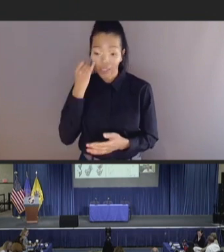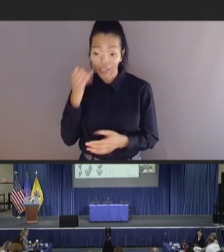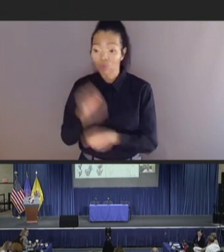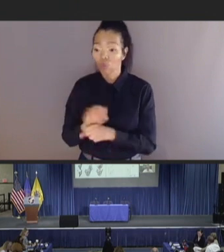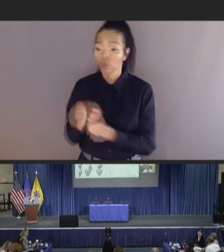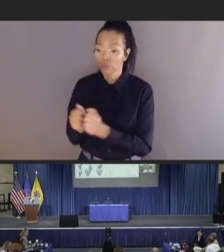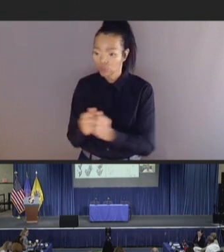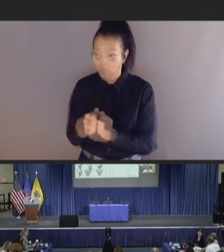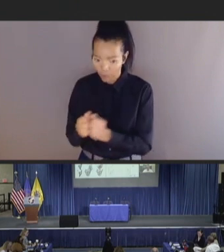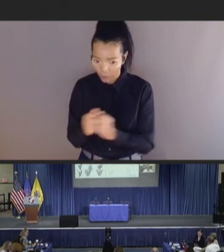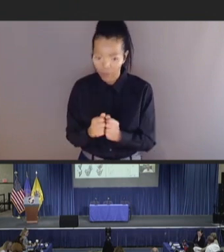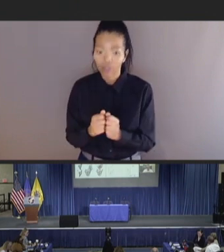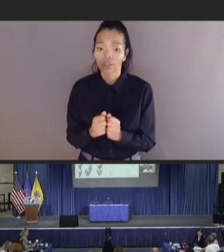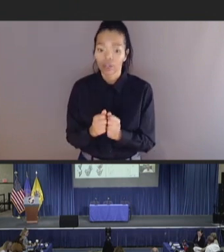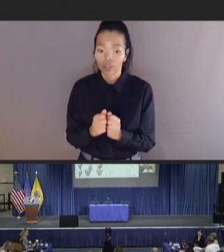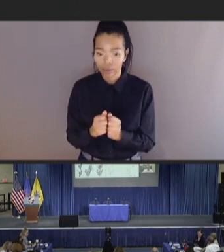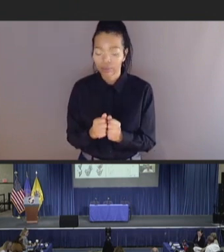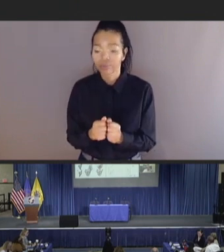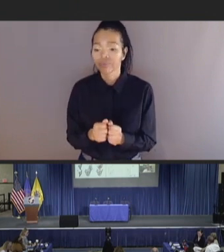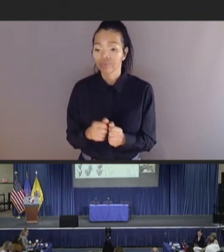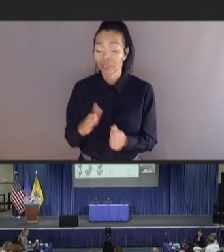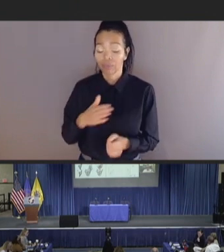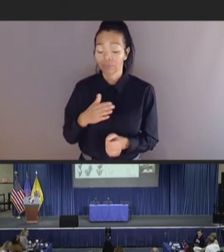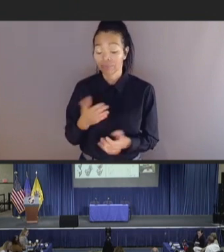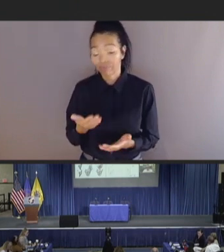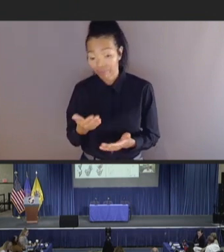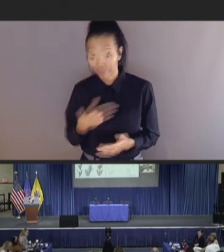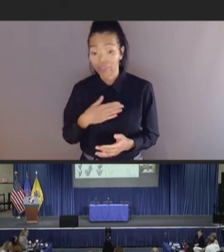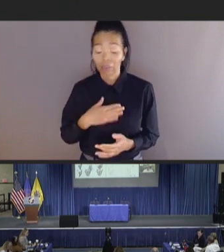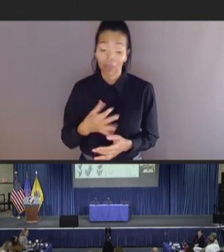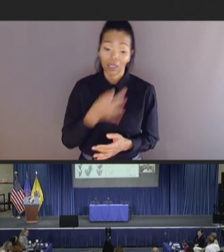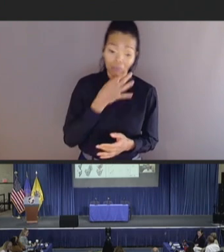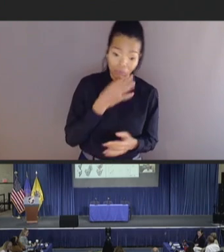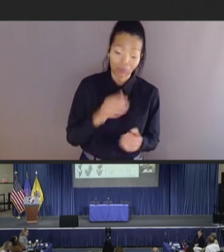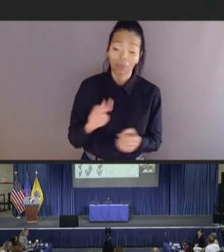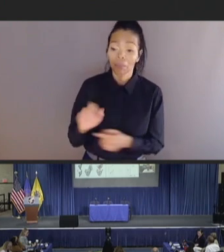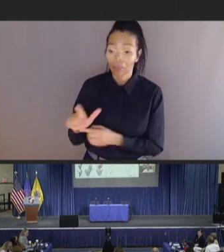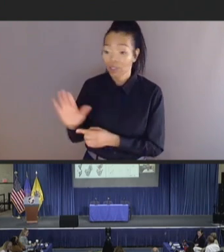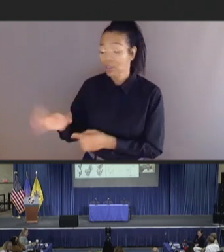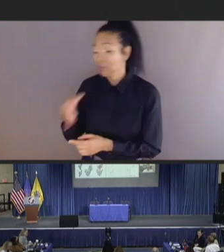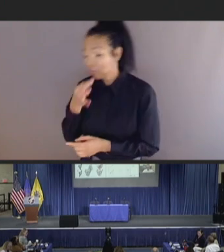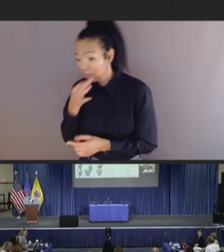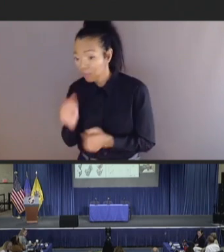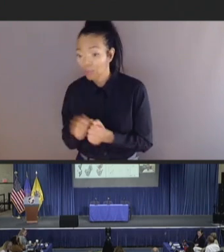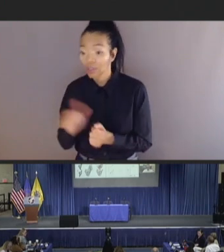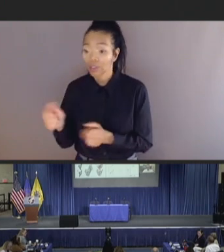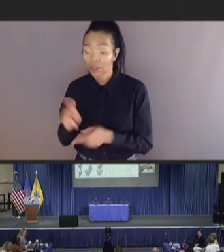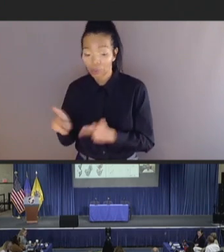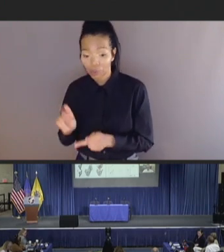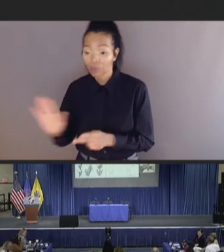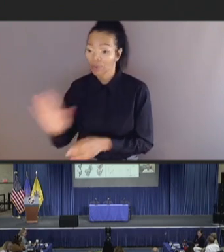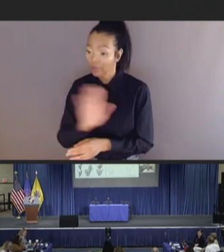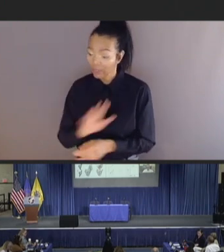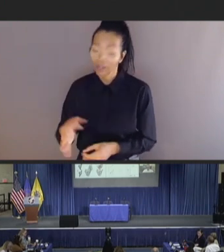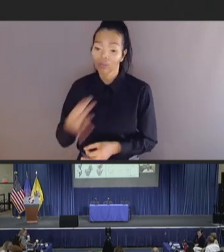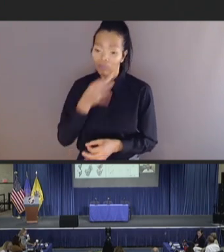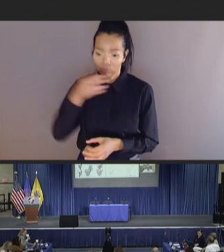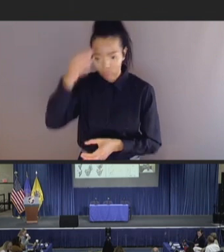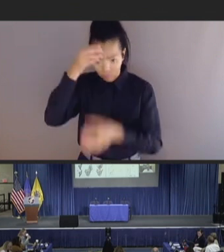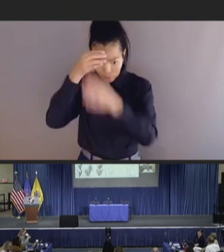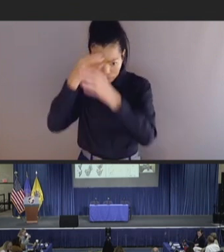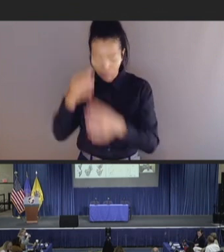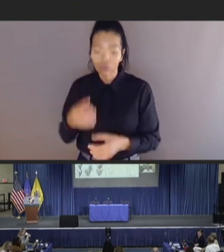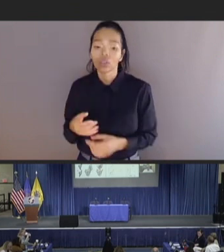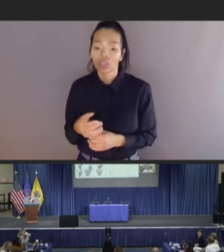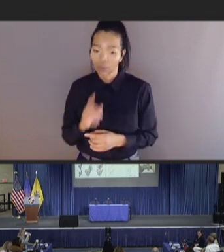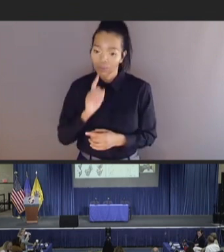and bring my expertise on visual biology with Bill expertise in immunogen design, with other people expertise in cryo-EM,